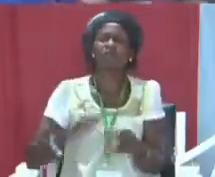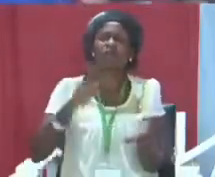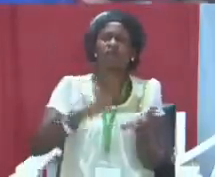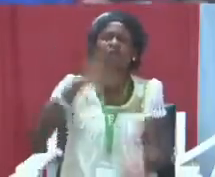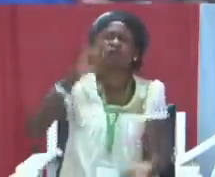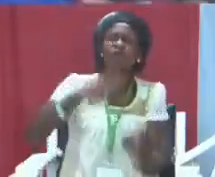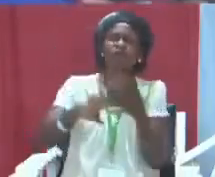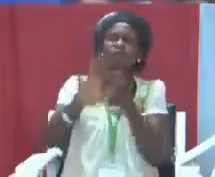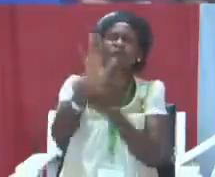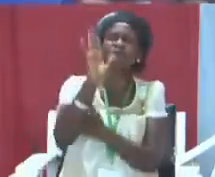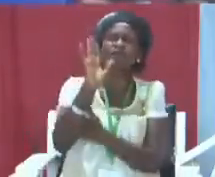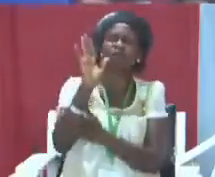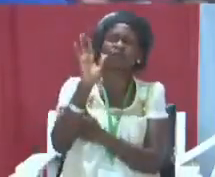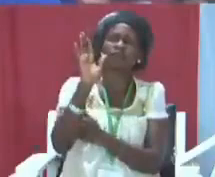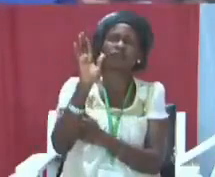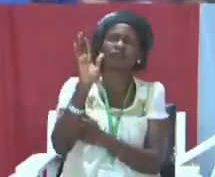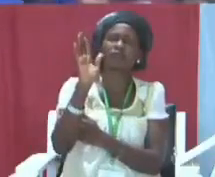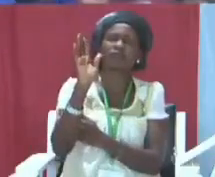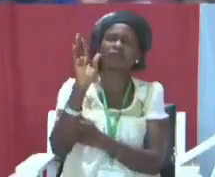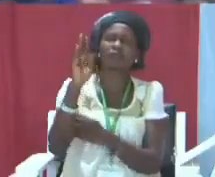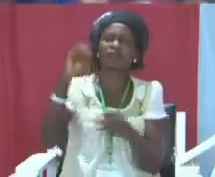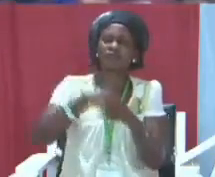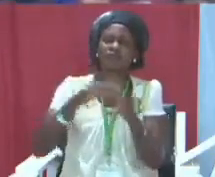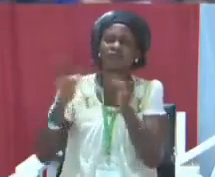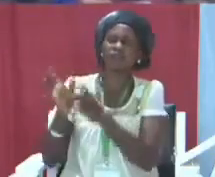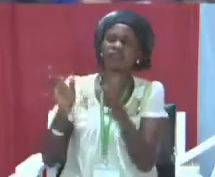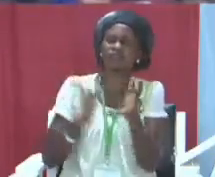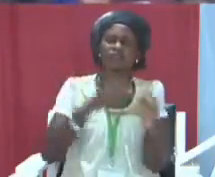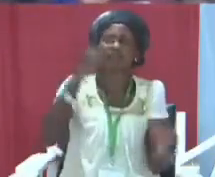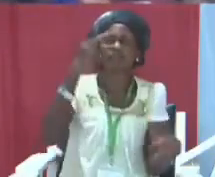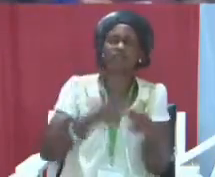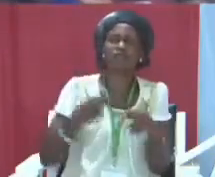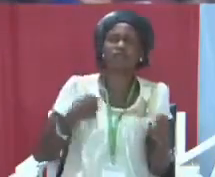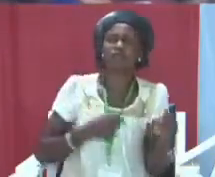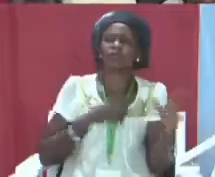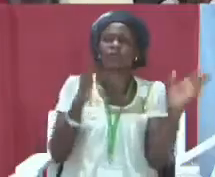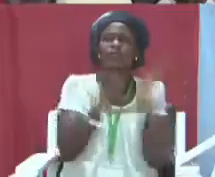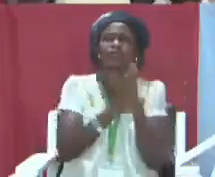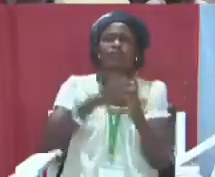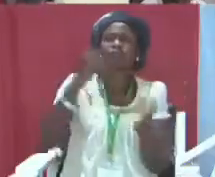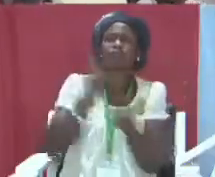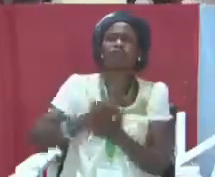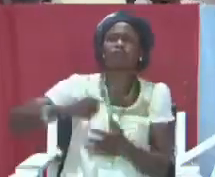Glory be to God. In Jesus' name we pray.